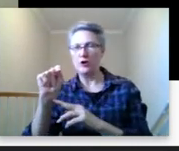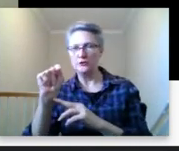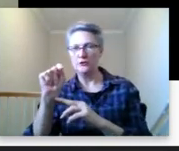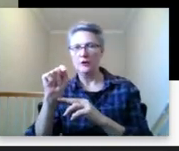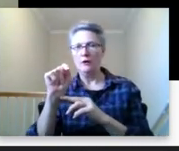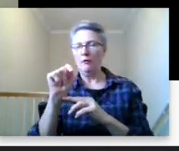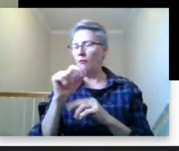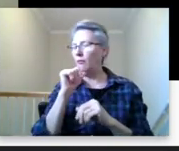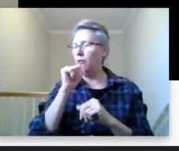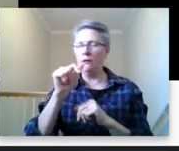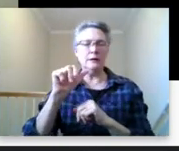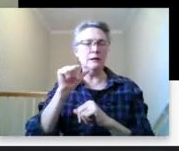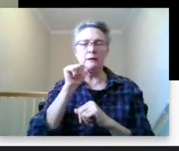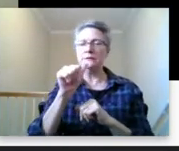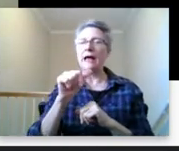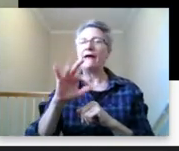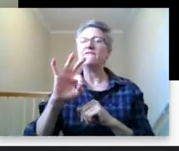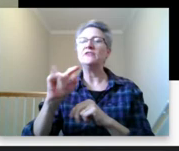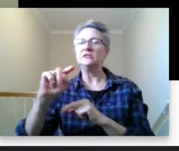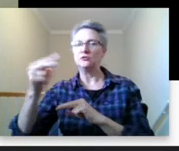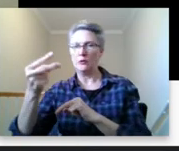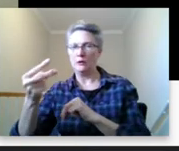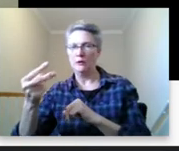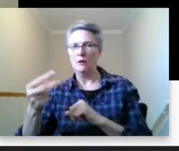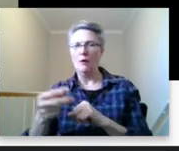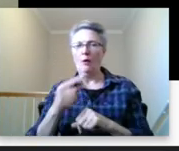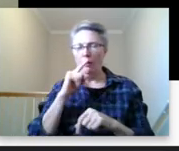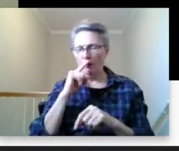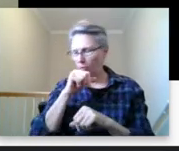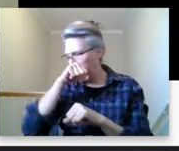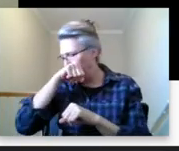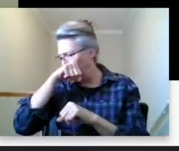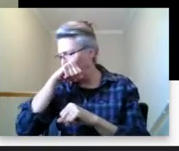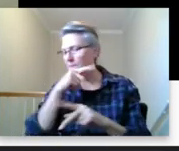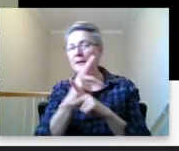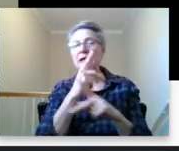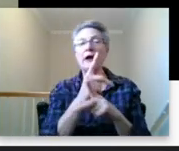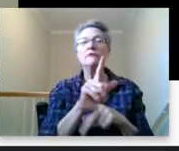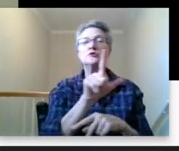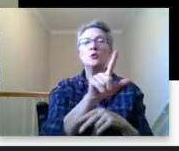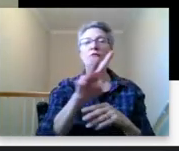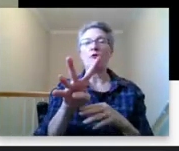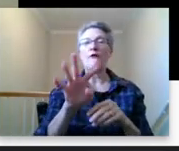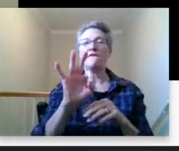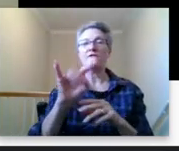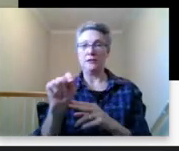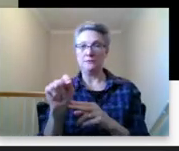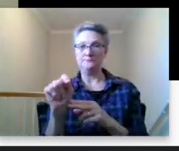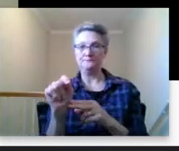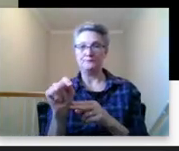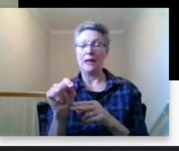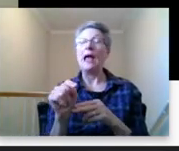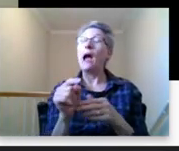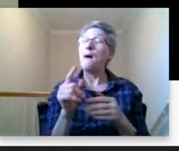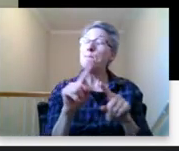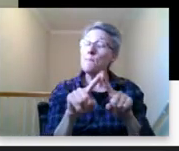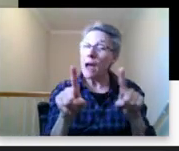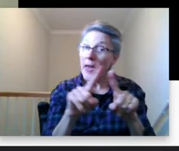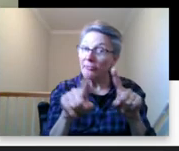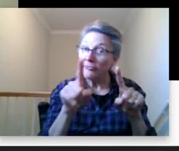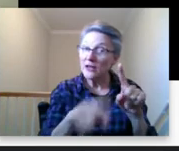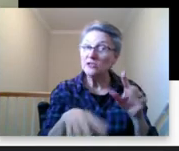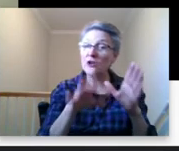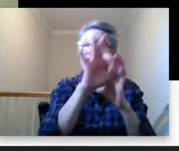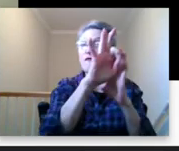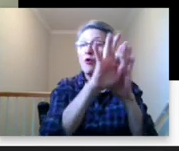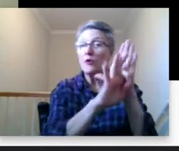be careful with that. 24 feet. However, I'm going to challenge you. There's actually a formula for perimeter,